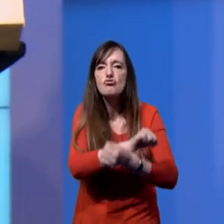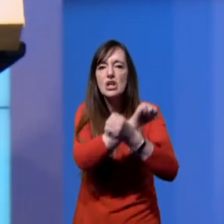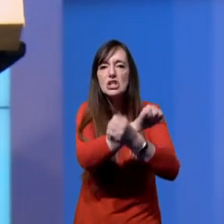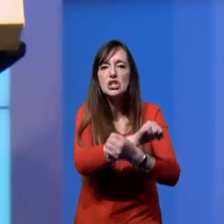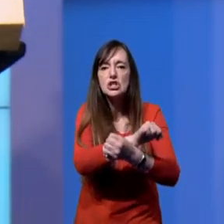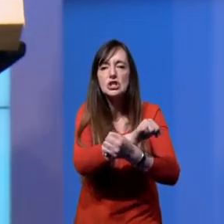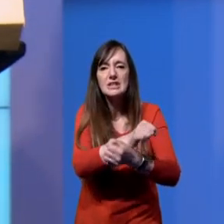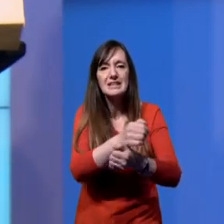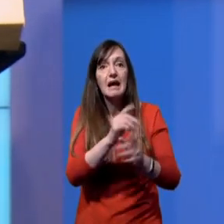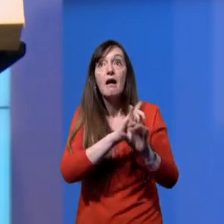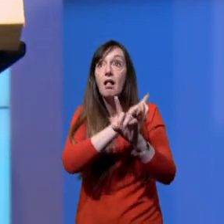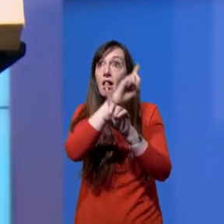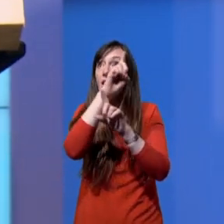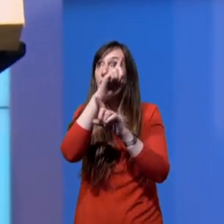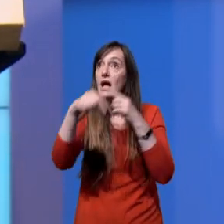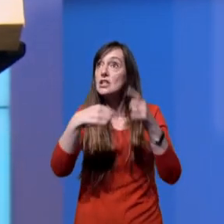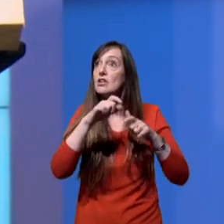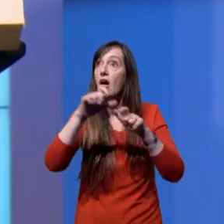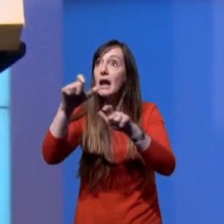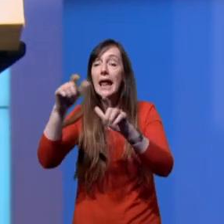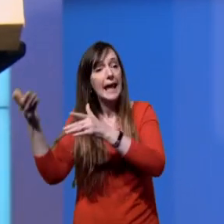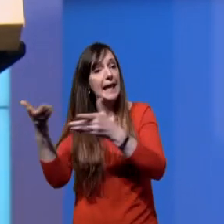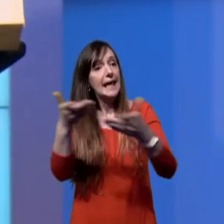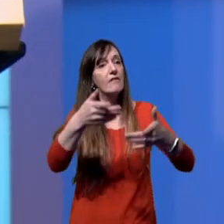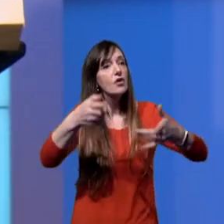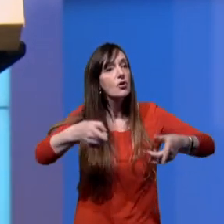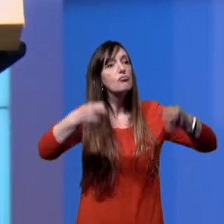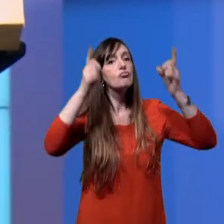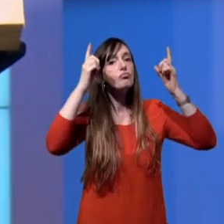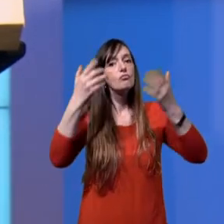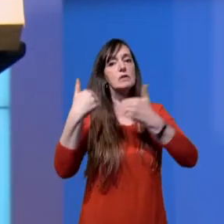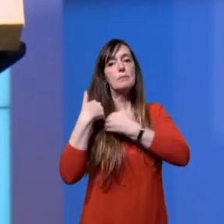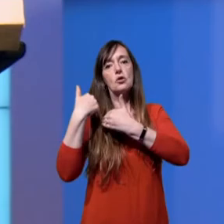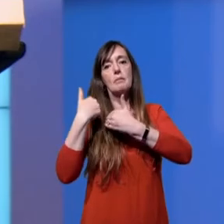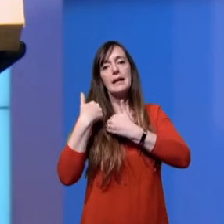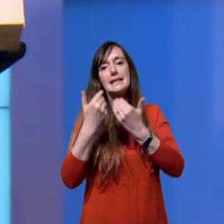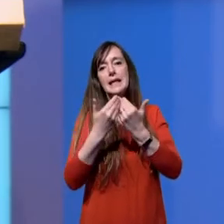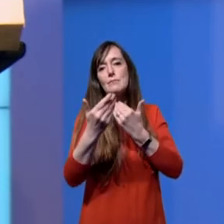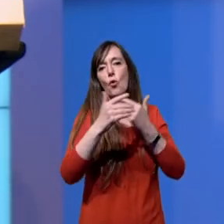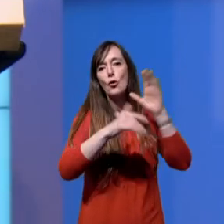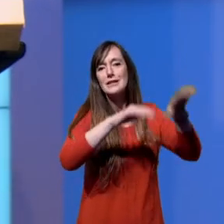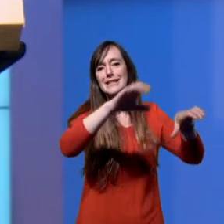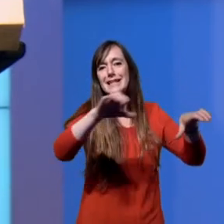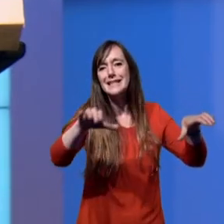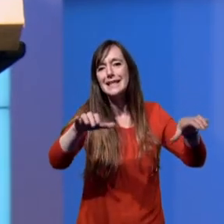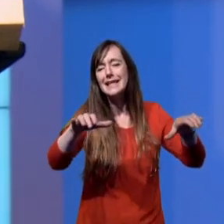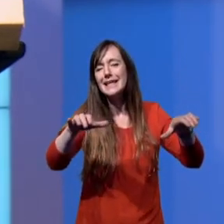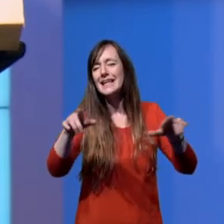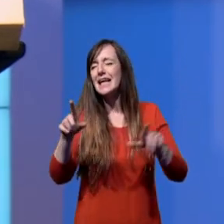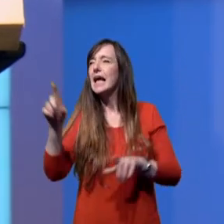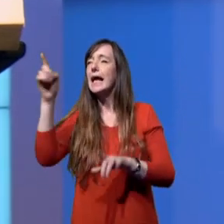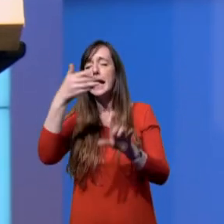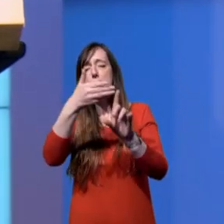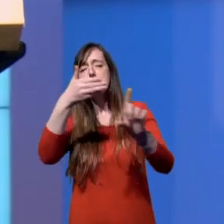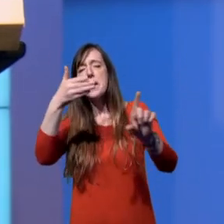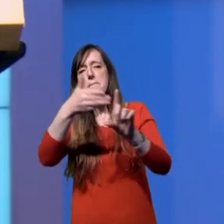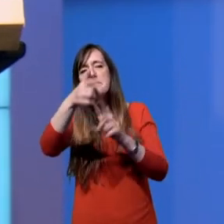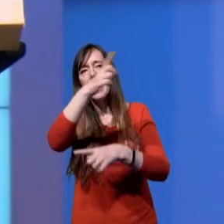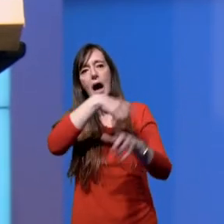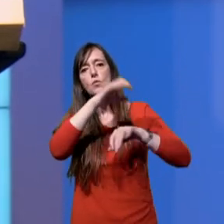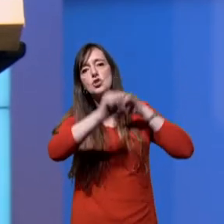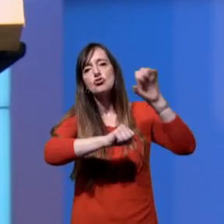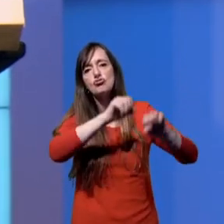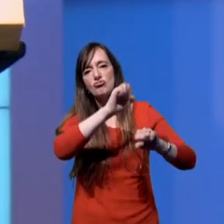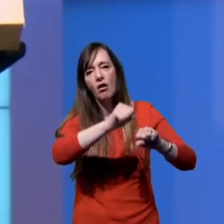than we are. He knows our poverty. He knows our struggle. Yet we are